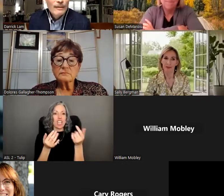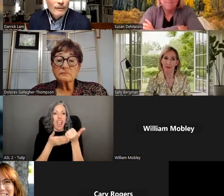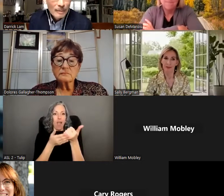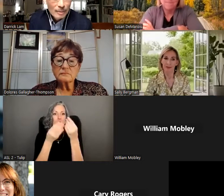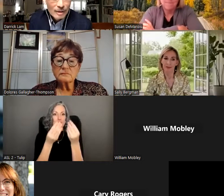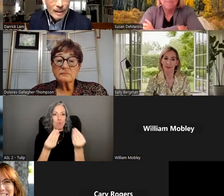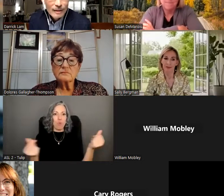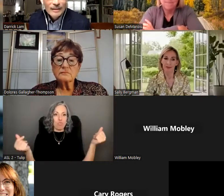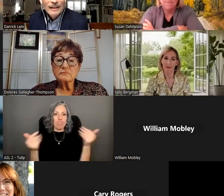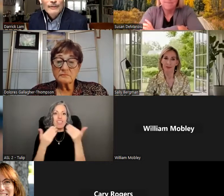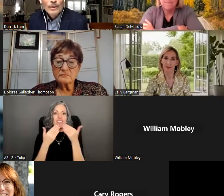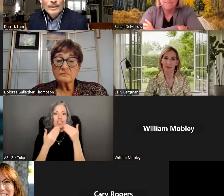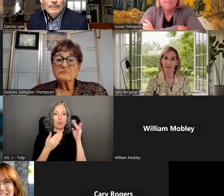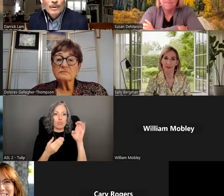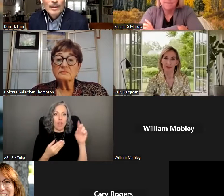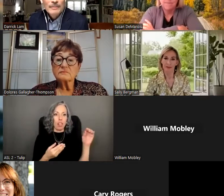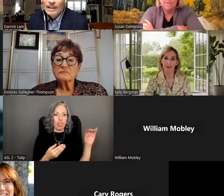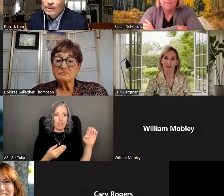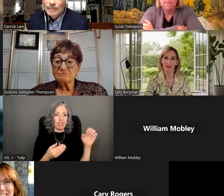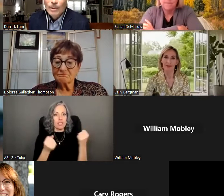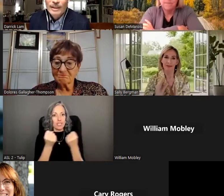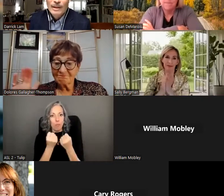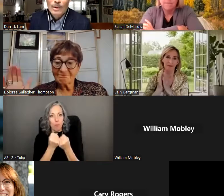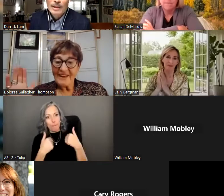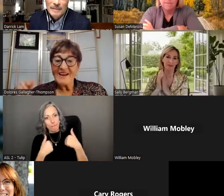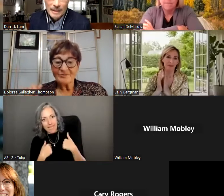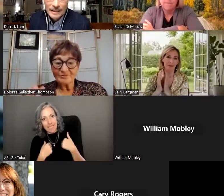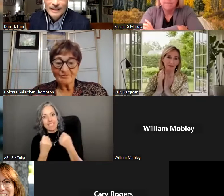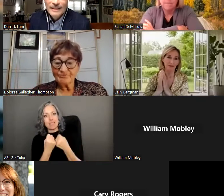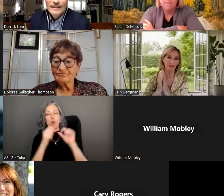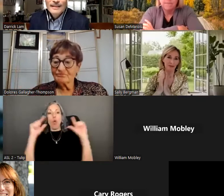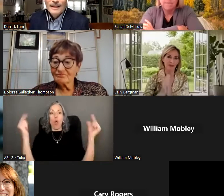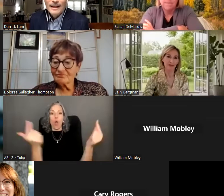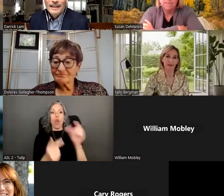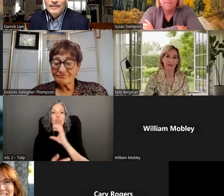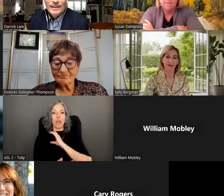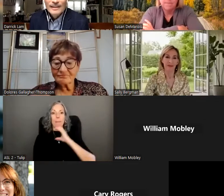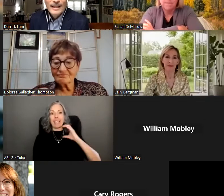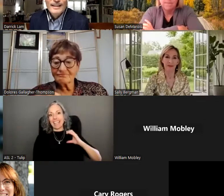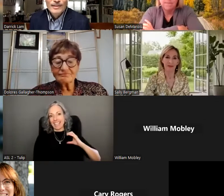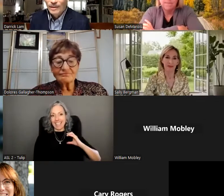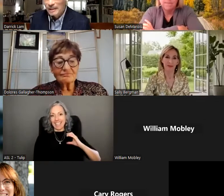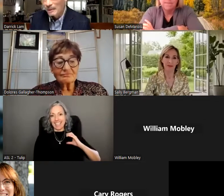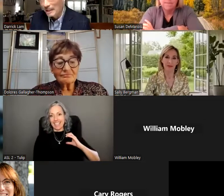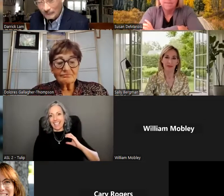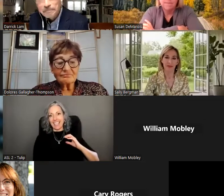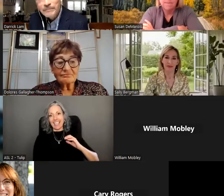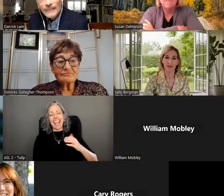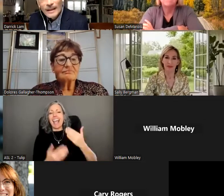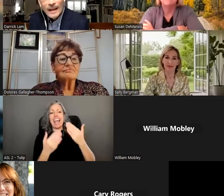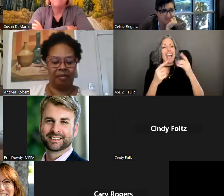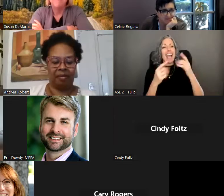So thank you very much, Michelle, for supporting me and also supporting the whole committee. I just can't, thank you